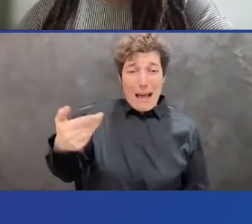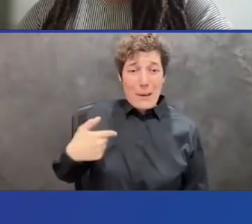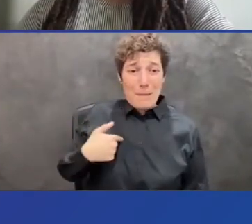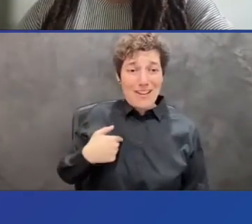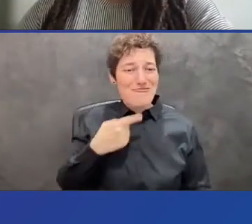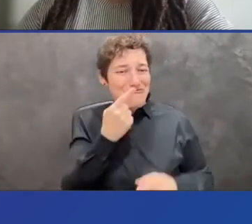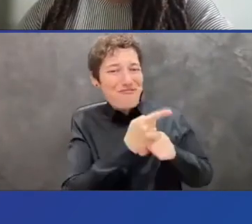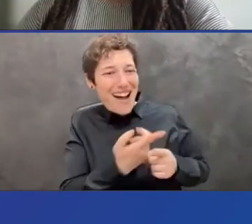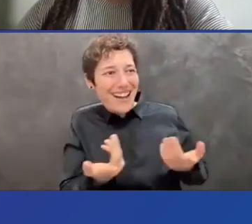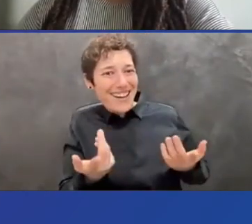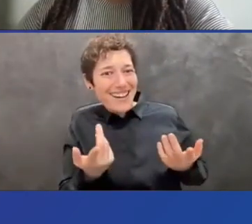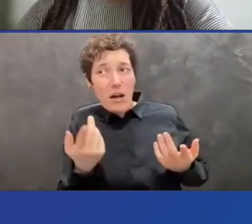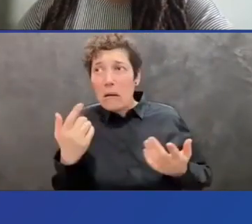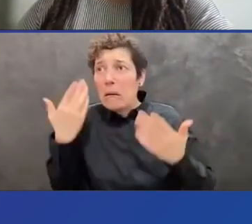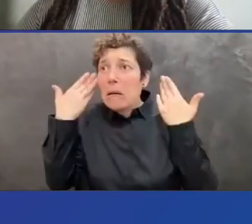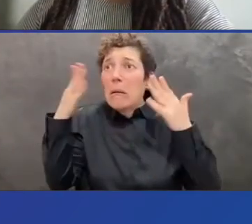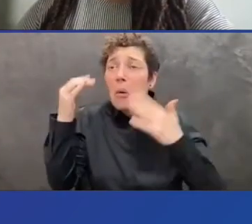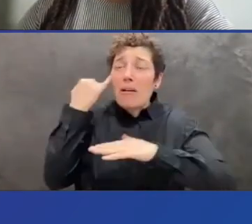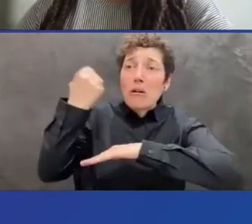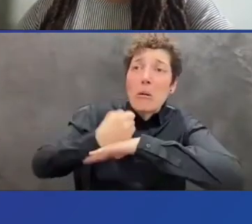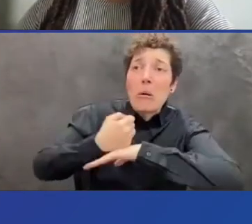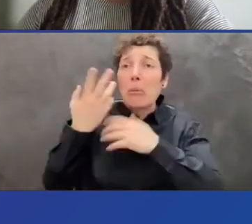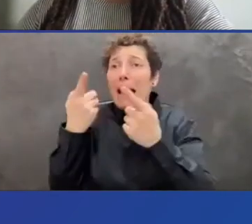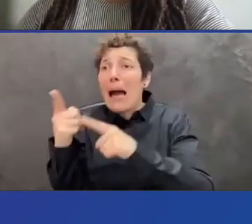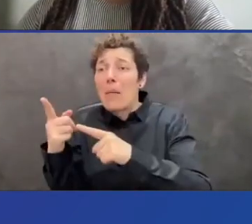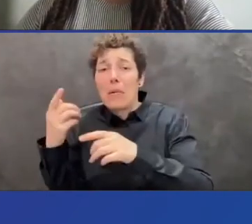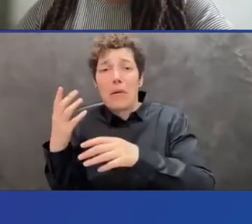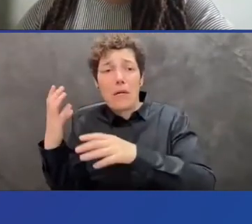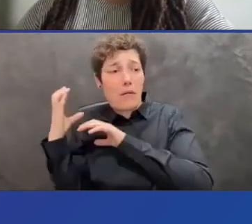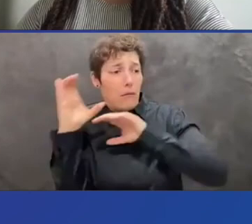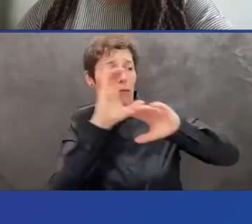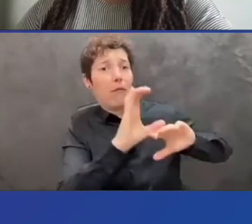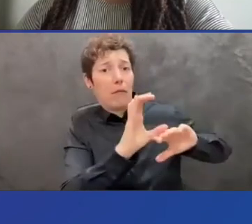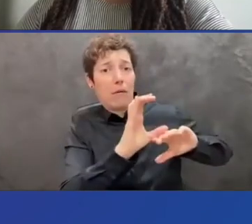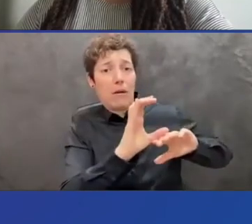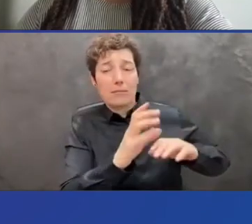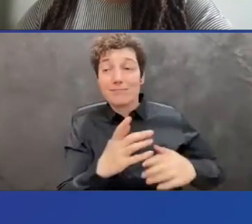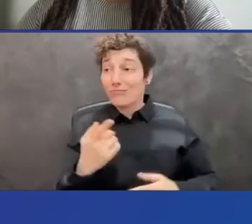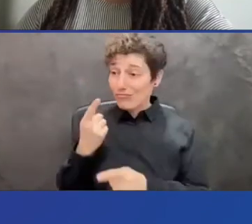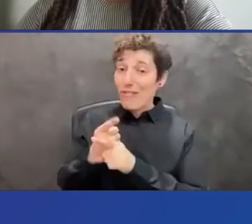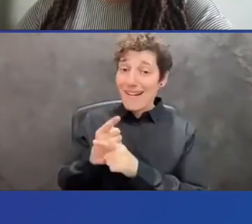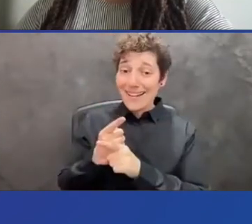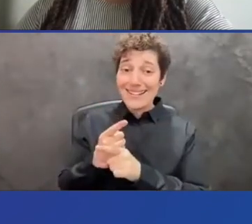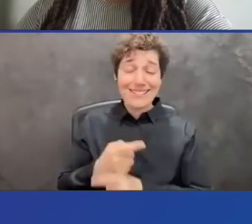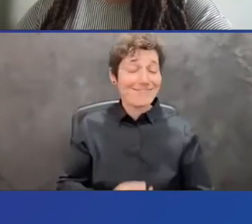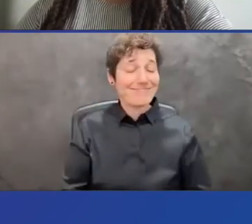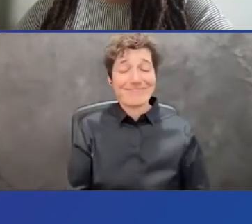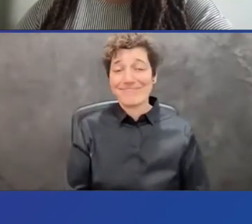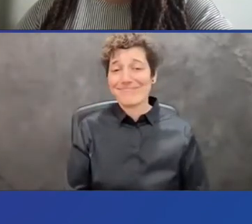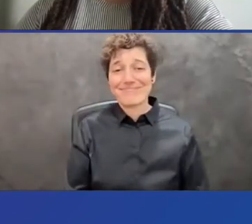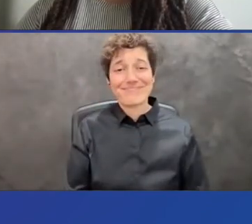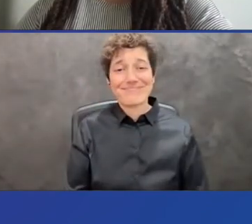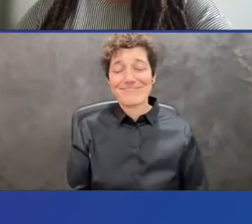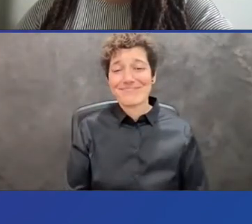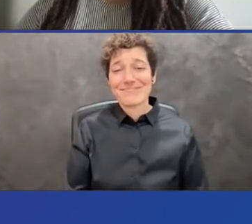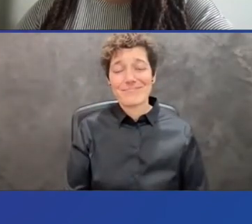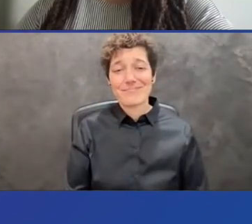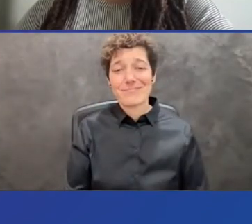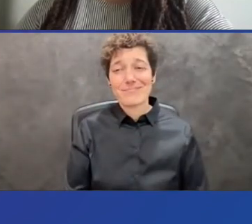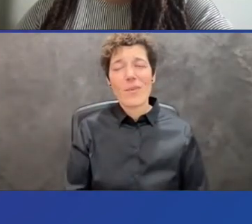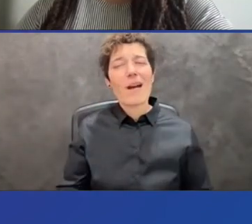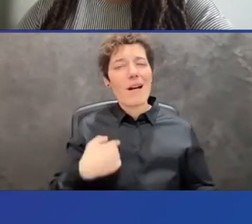They put that pressure on you, right? You know, so I fully agree. And like the place